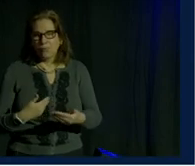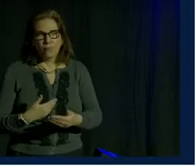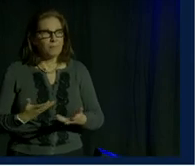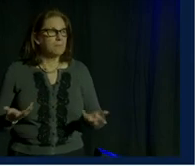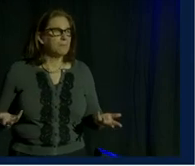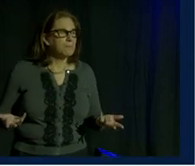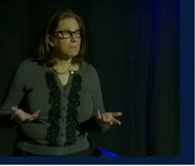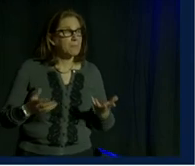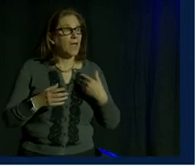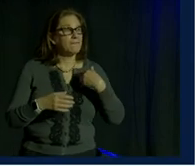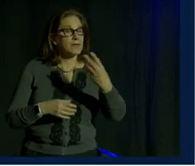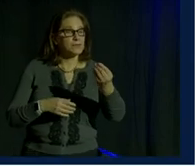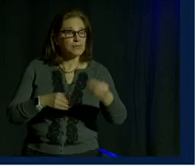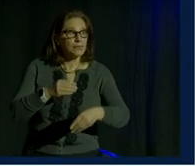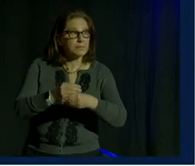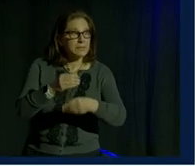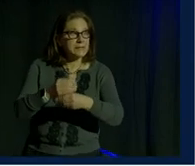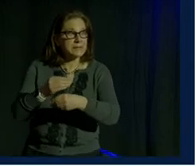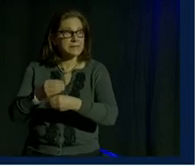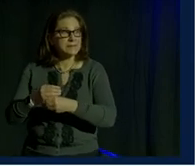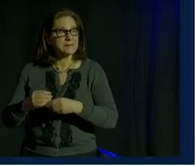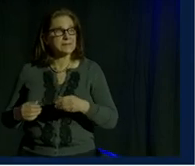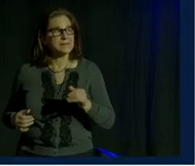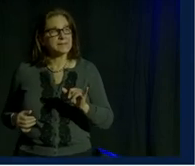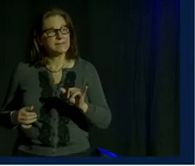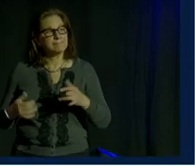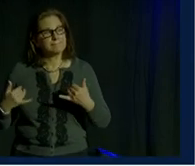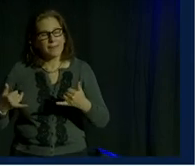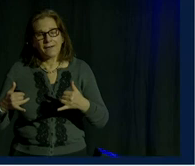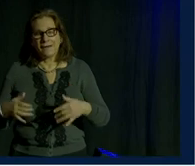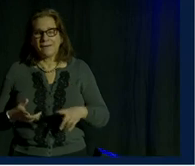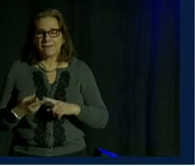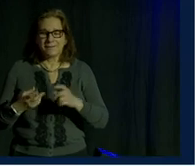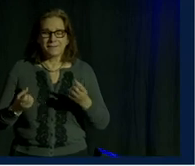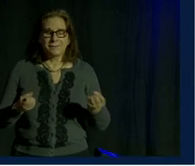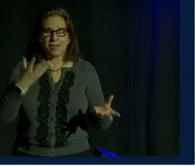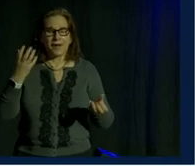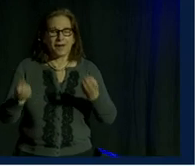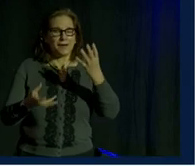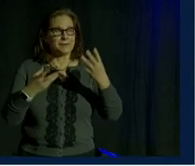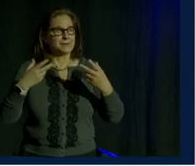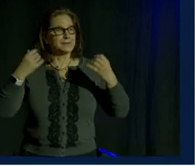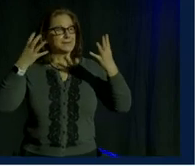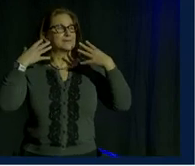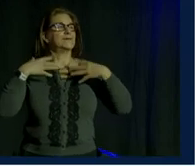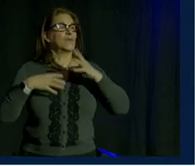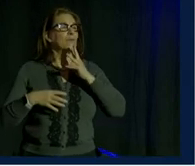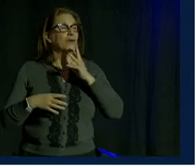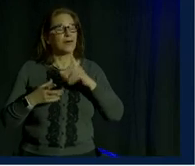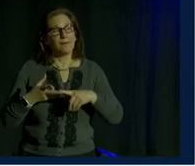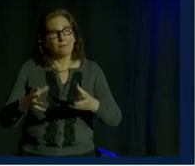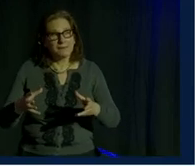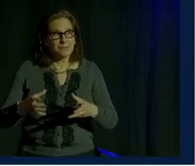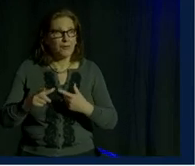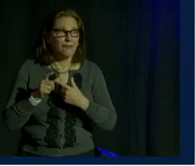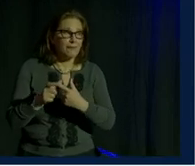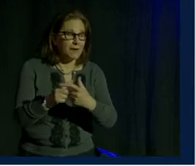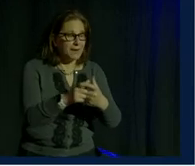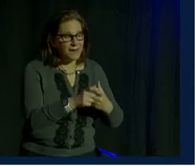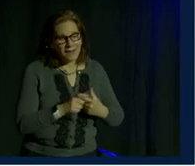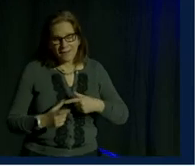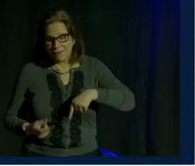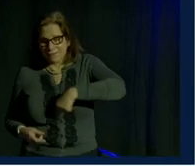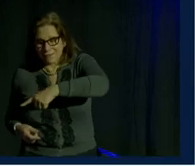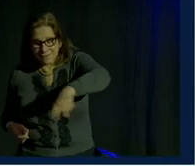Outdoor amenities being considered include a playground, splash pad, basketball courts, a running and walking track,